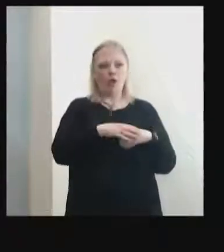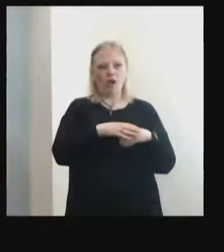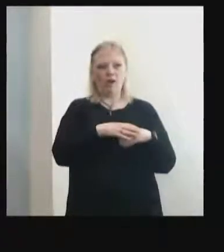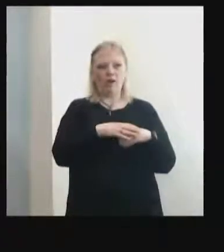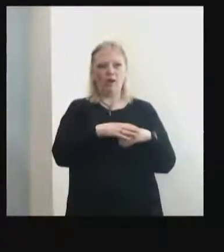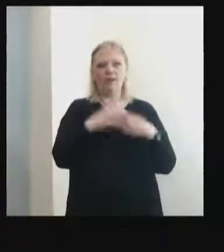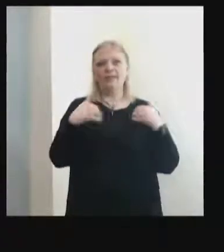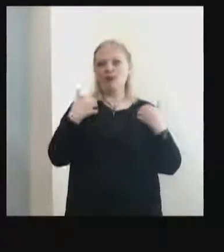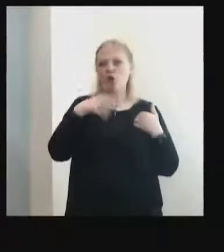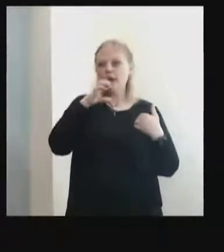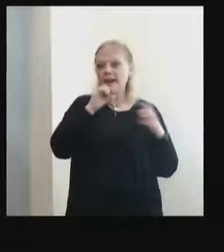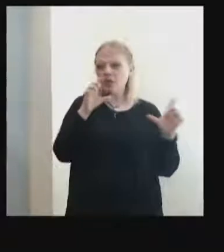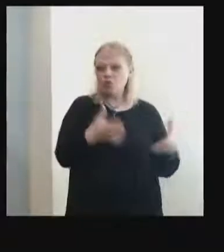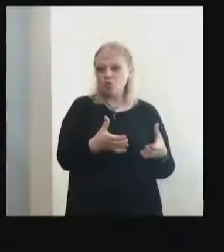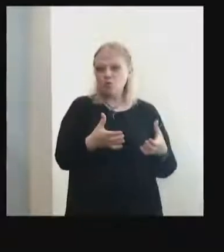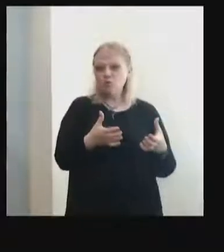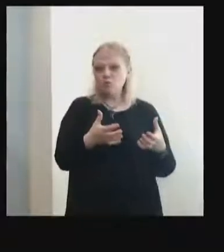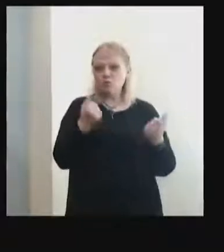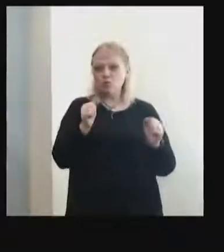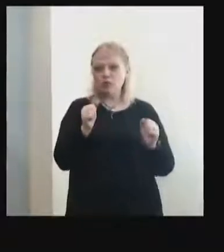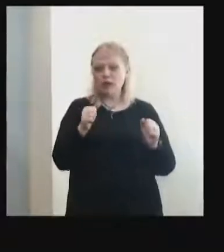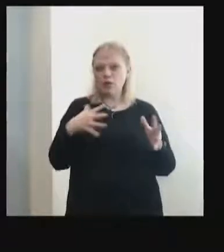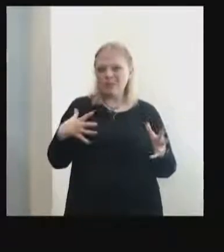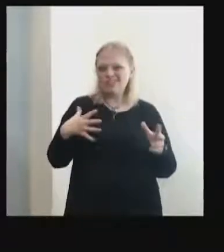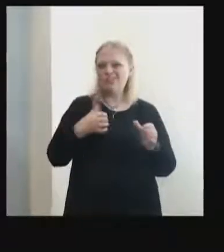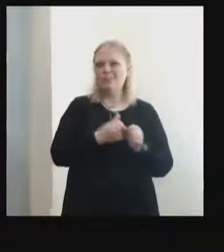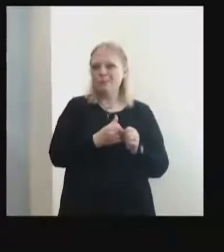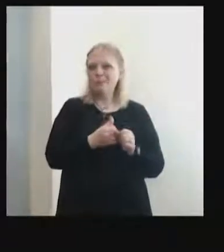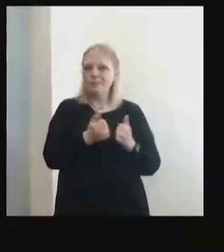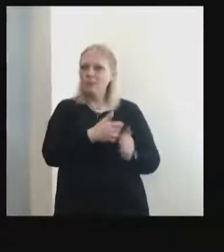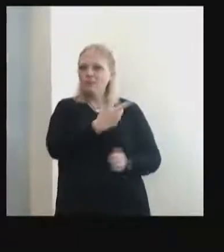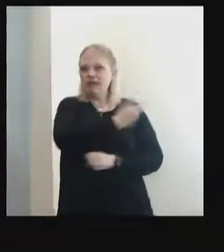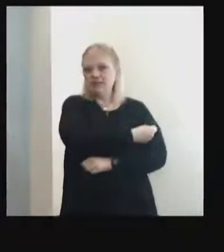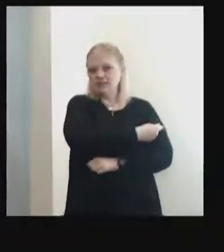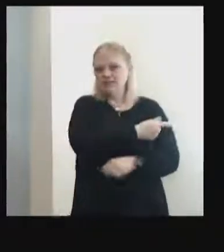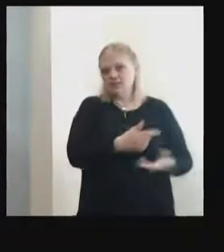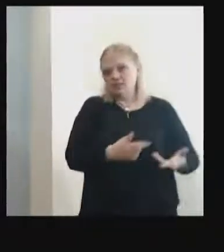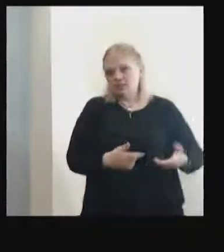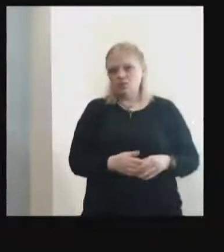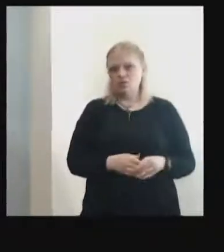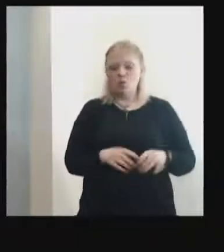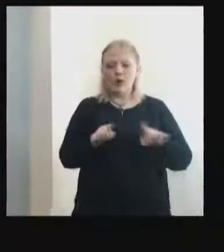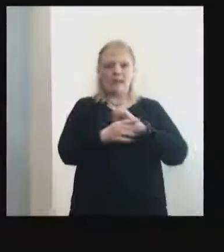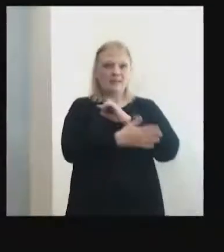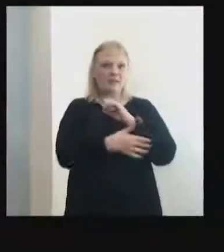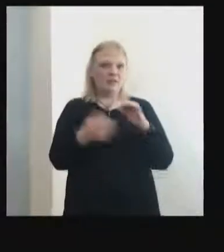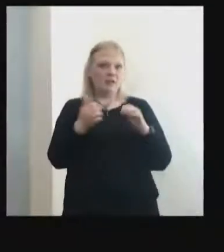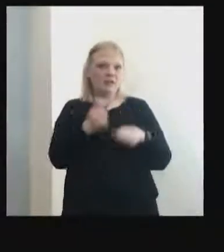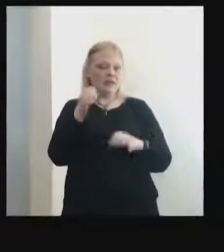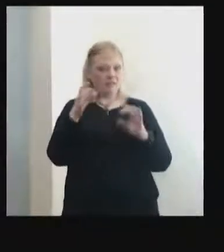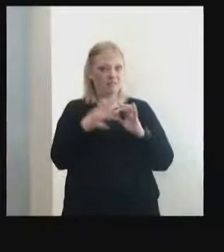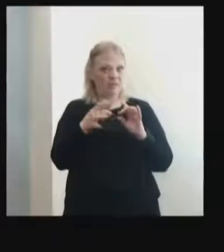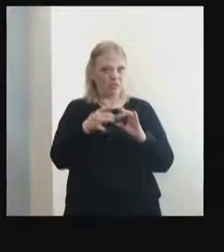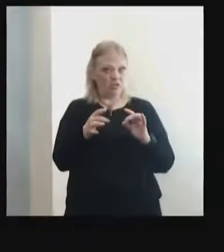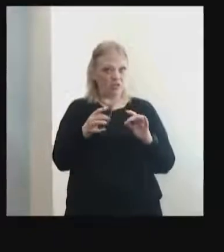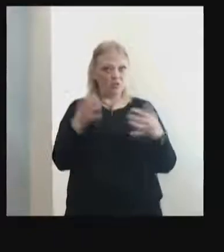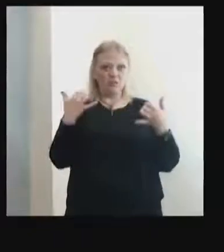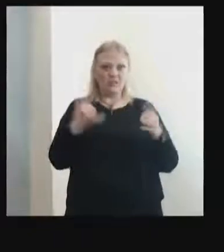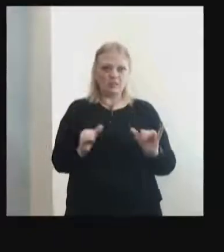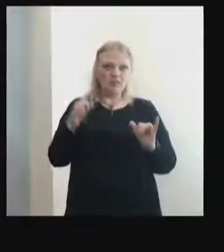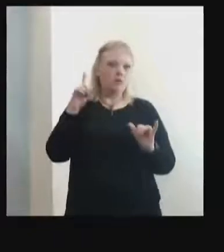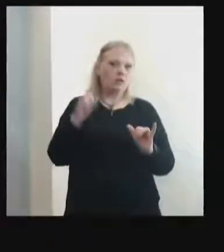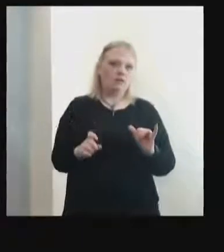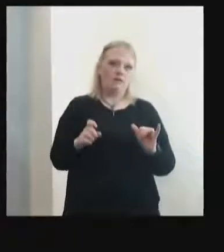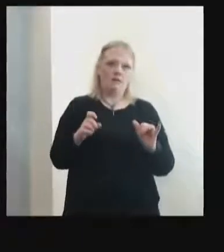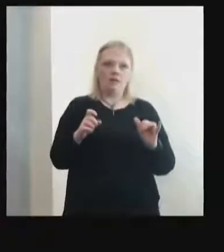the younger age groups too, to try to get them caught up with vaccines. So as the county executive mentioned, you know, we still have to give a